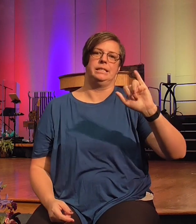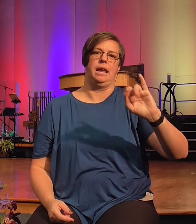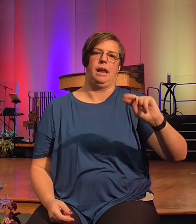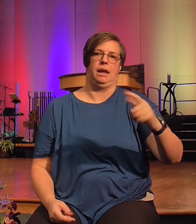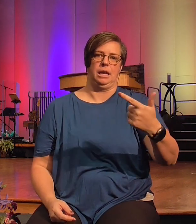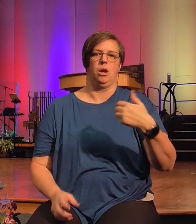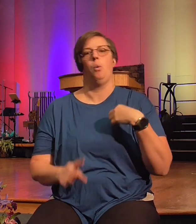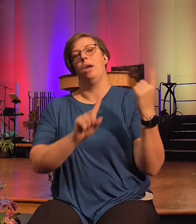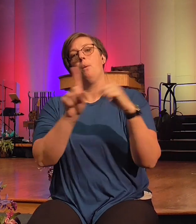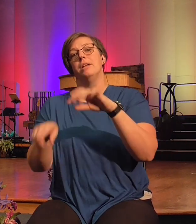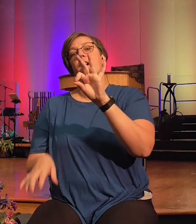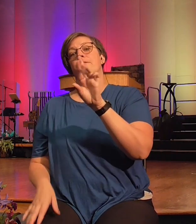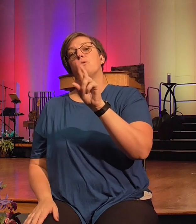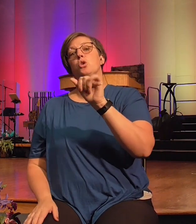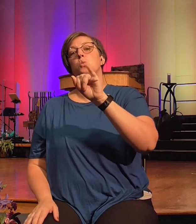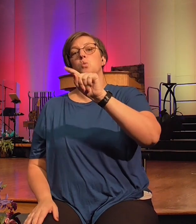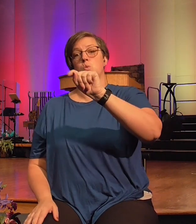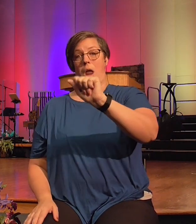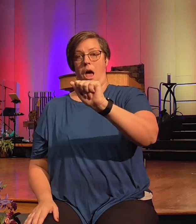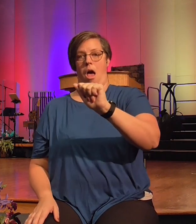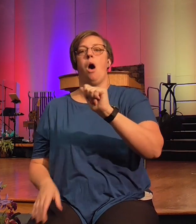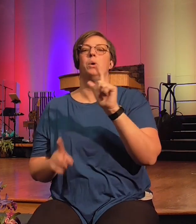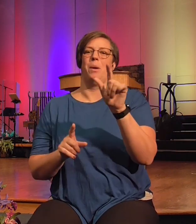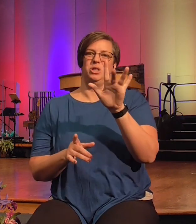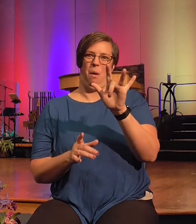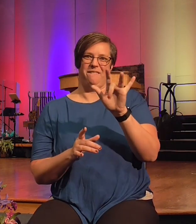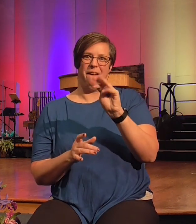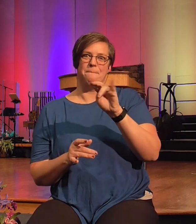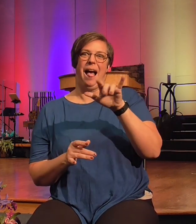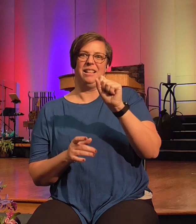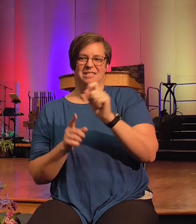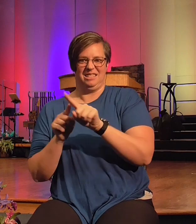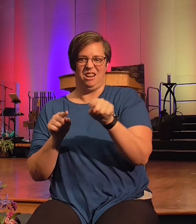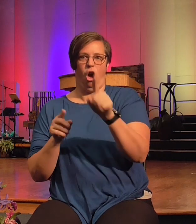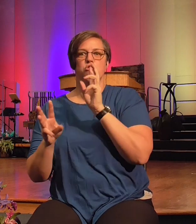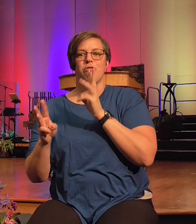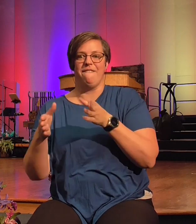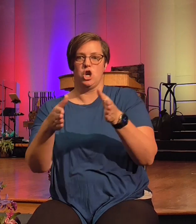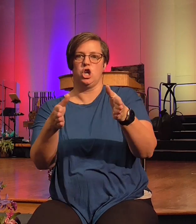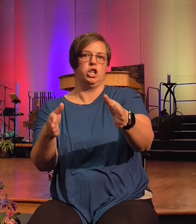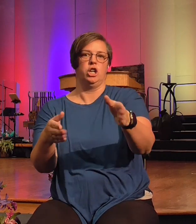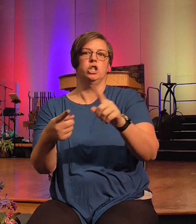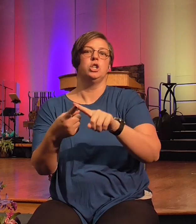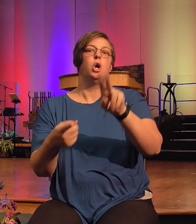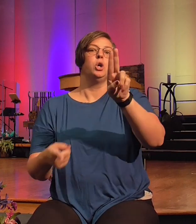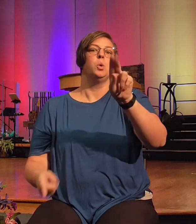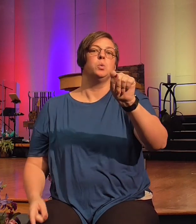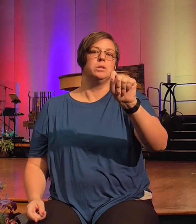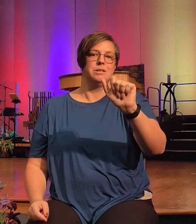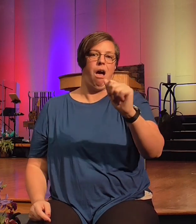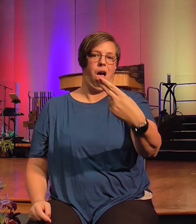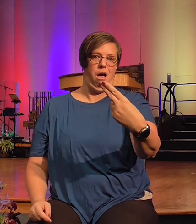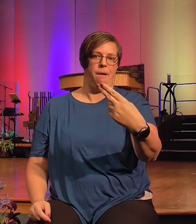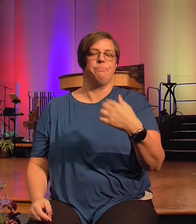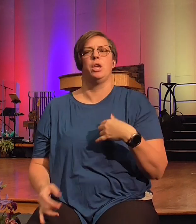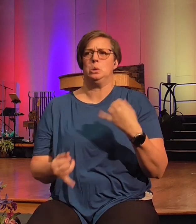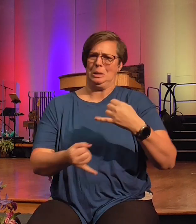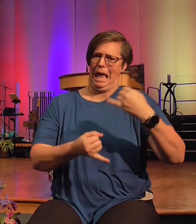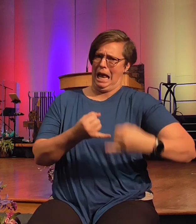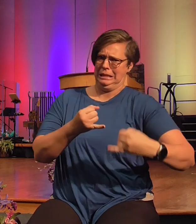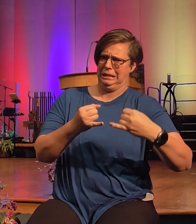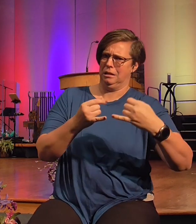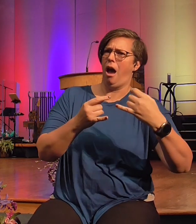and we rafted 25 miles down the river into Utah. Towards the end of the camp, we